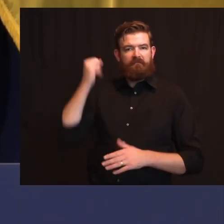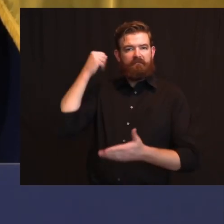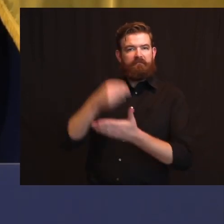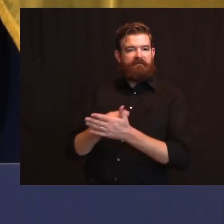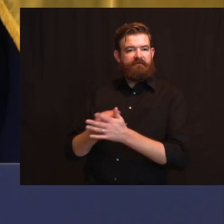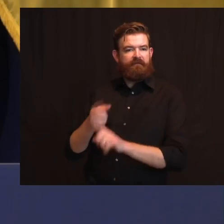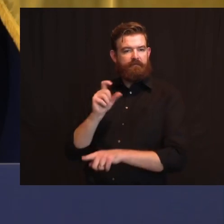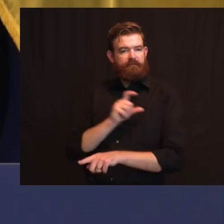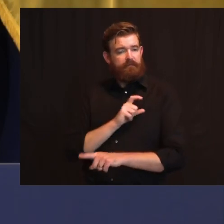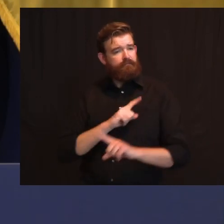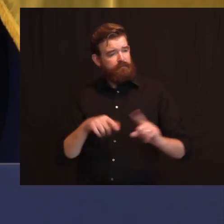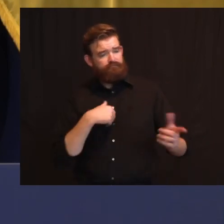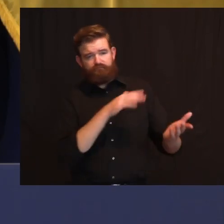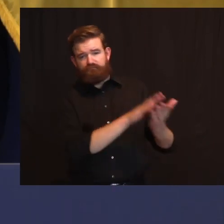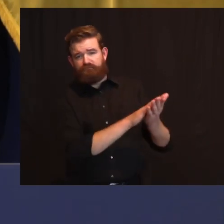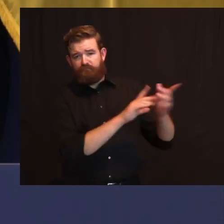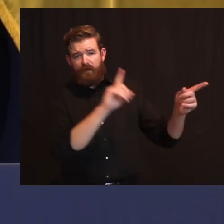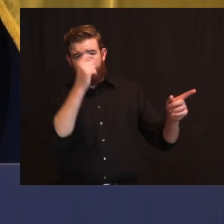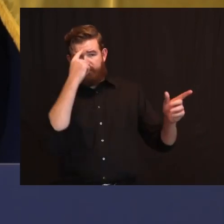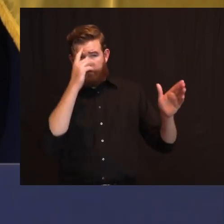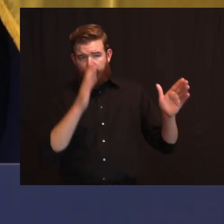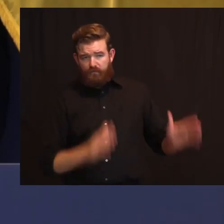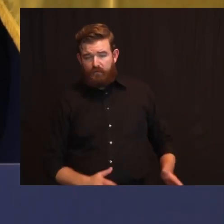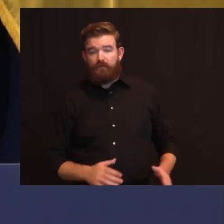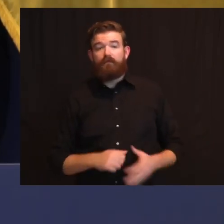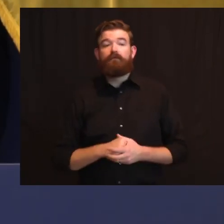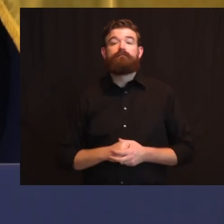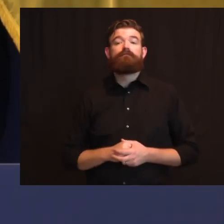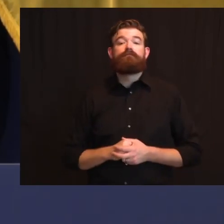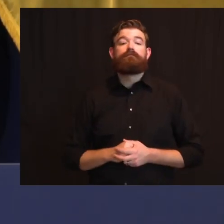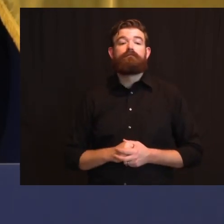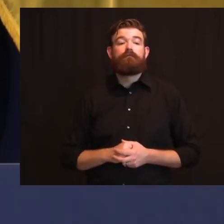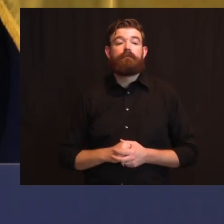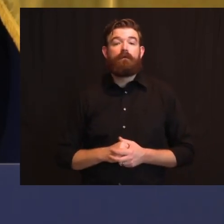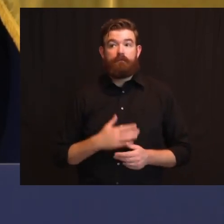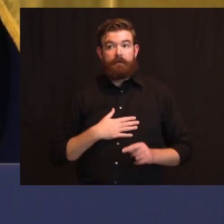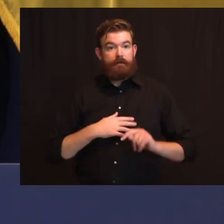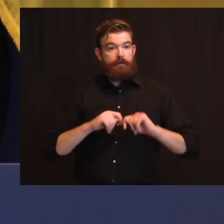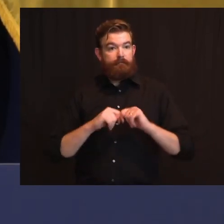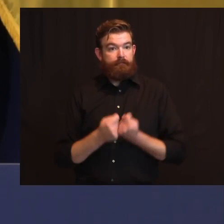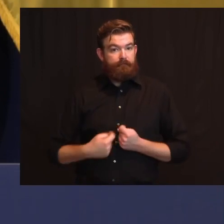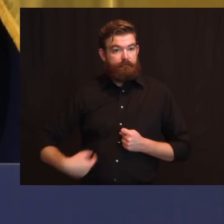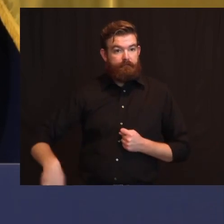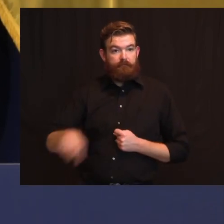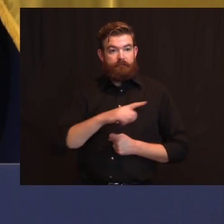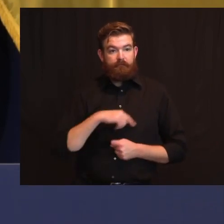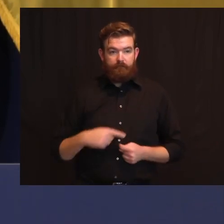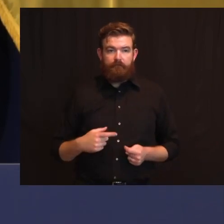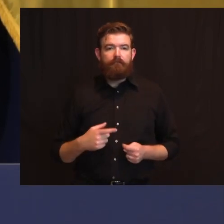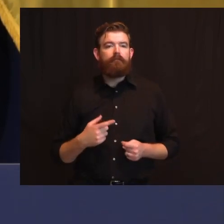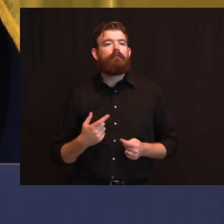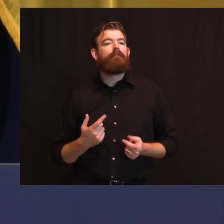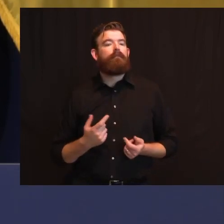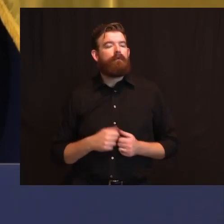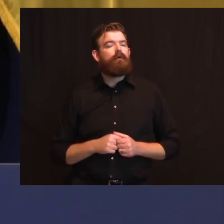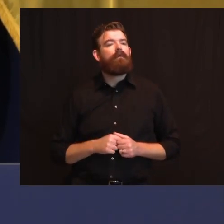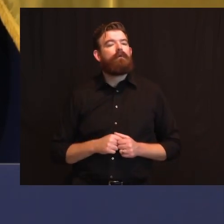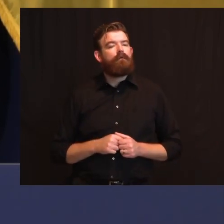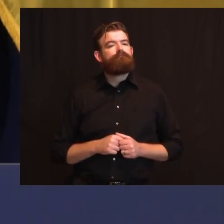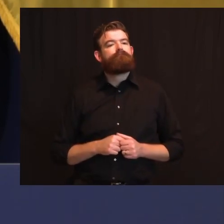our administration, I think I've said this before, first of all, I completely understand the passion around this, particularly in the post-George